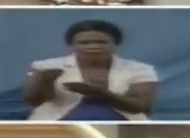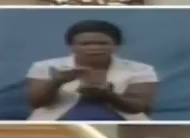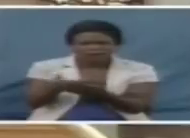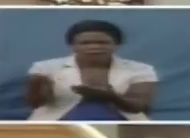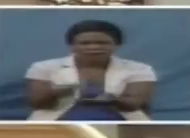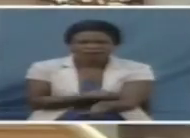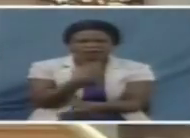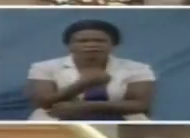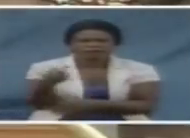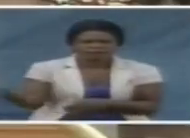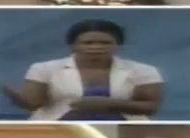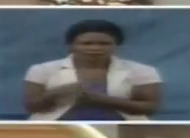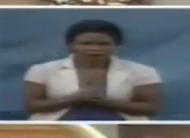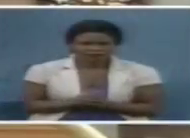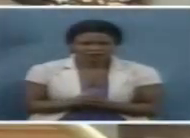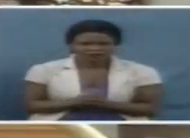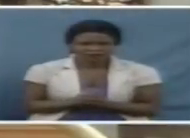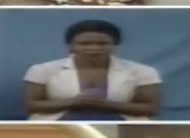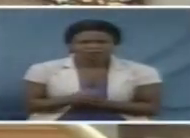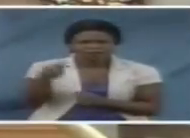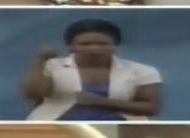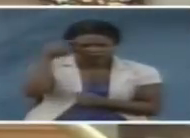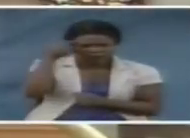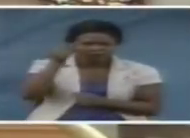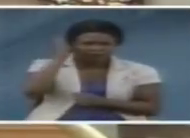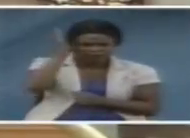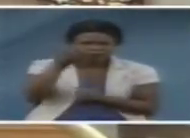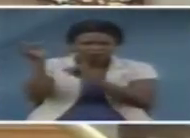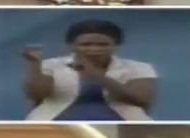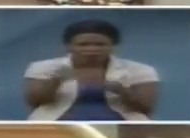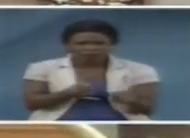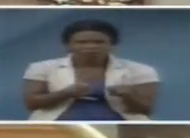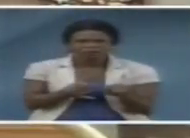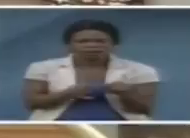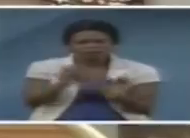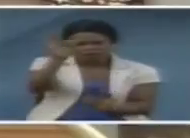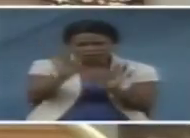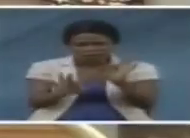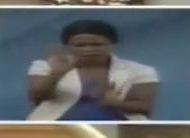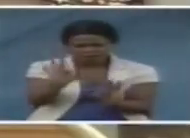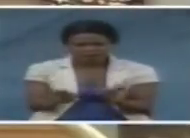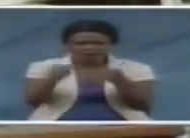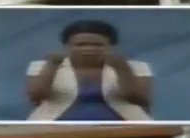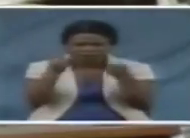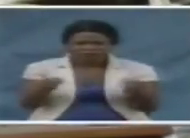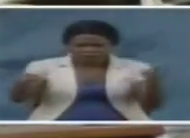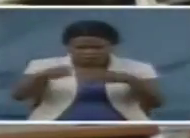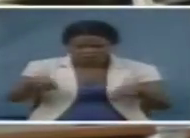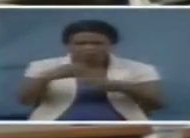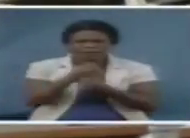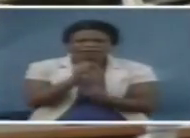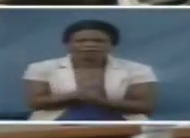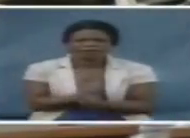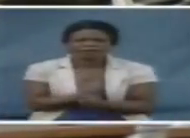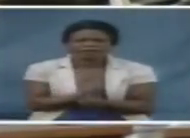the country, as well as procure modern equipment. Mr. Speaker, government will introduce measures